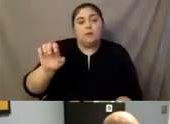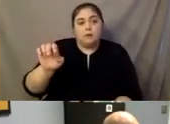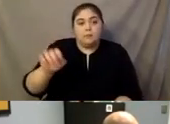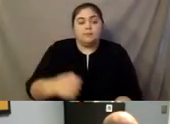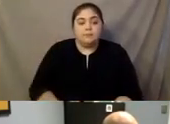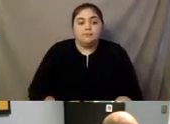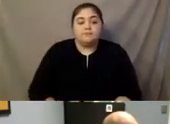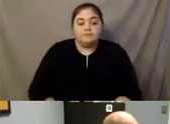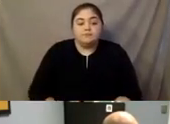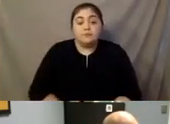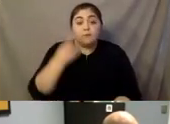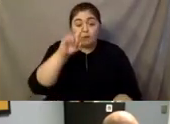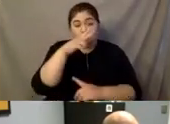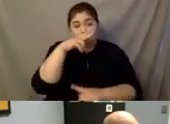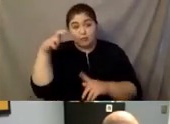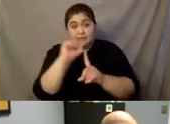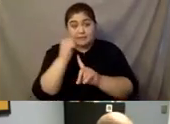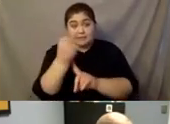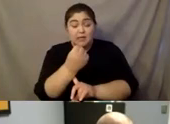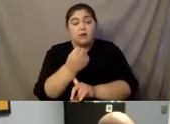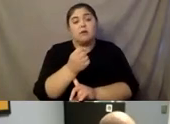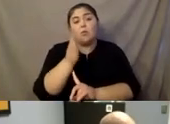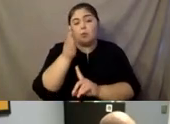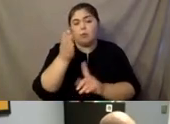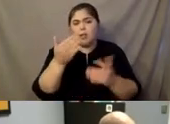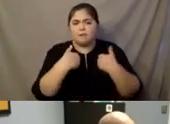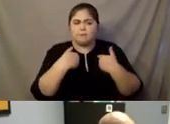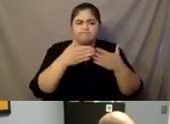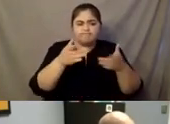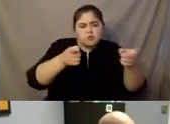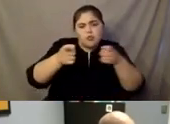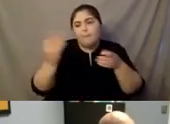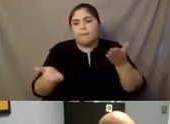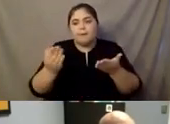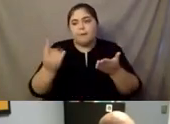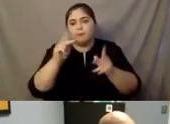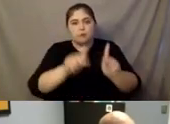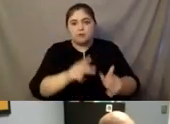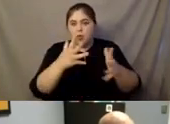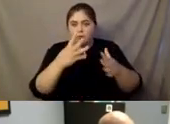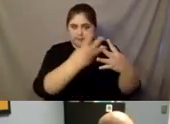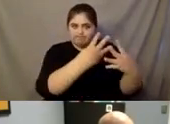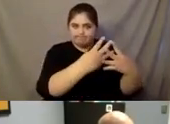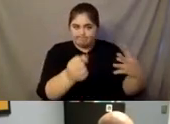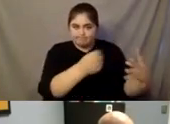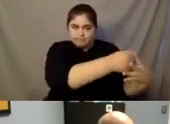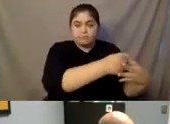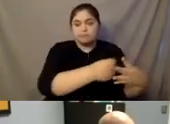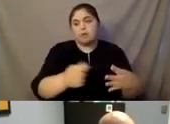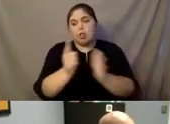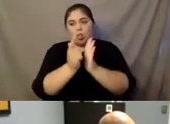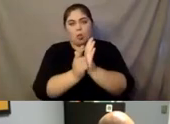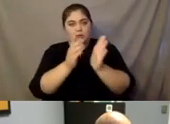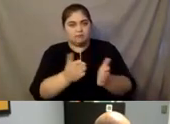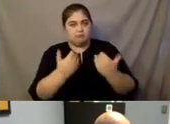And in a criminal setting where you have some controls, maybe someone's in custody and attorneys having access and the